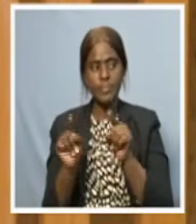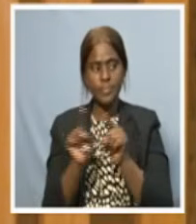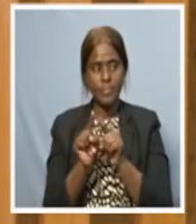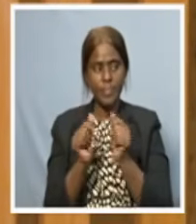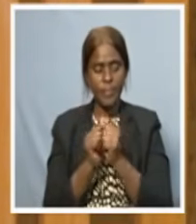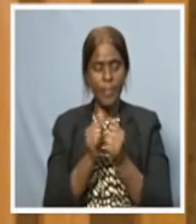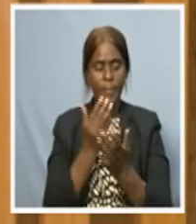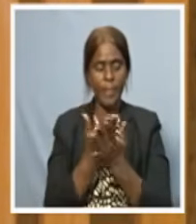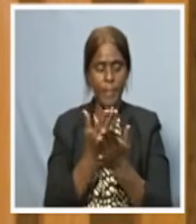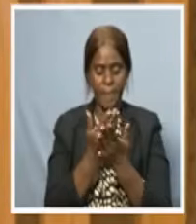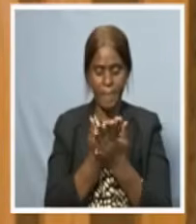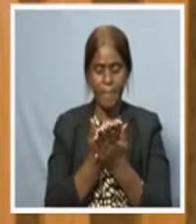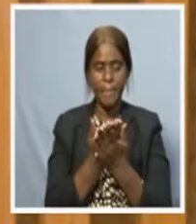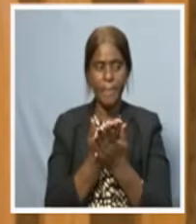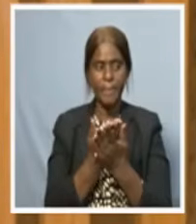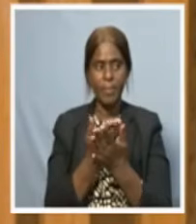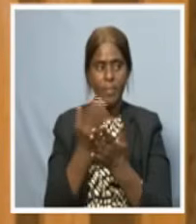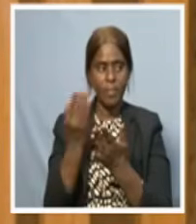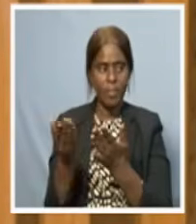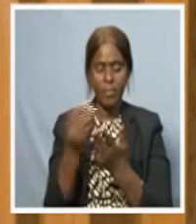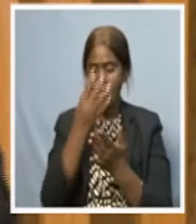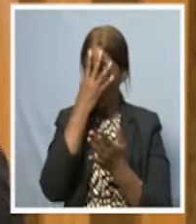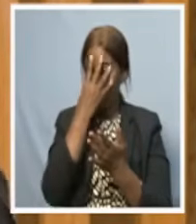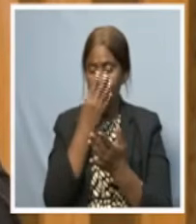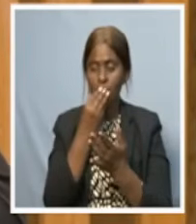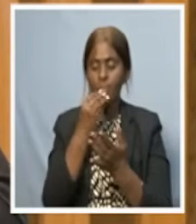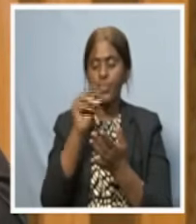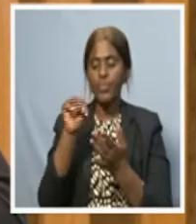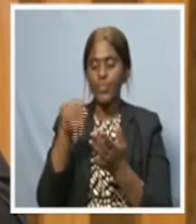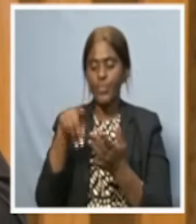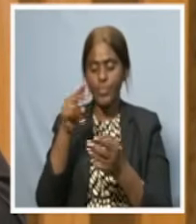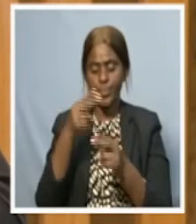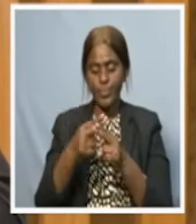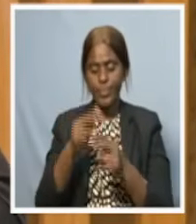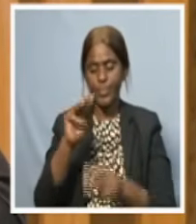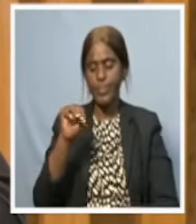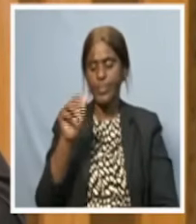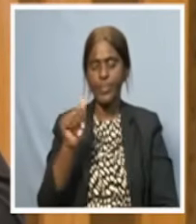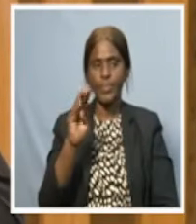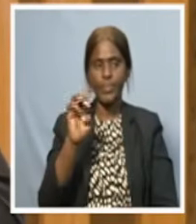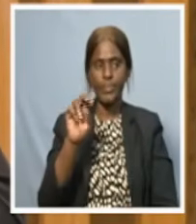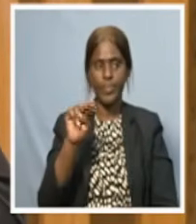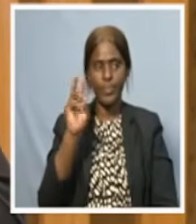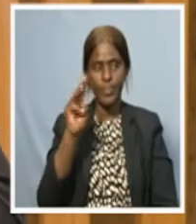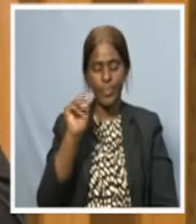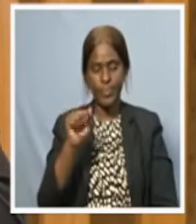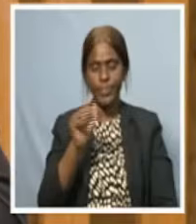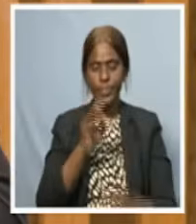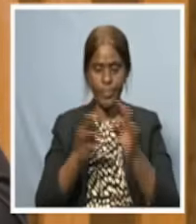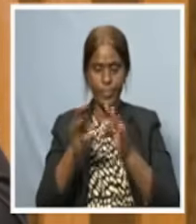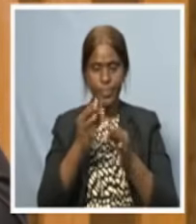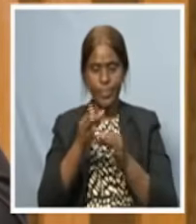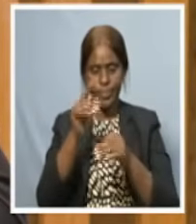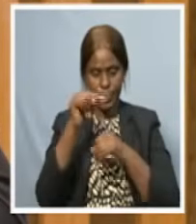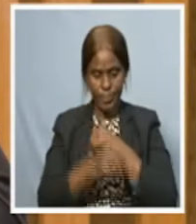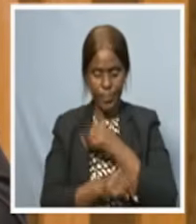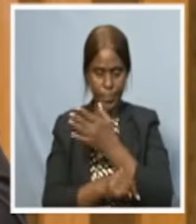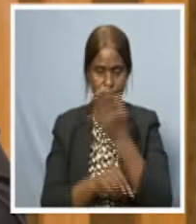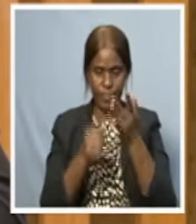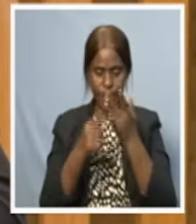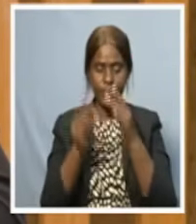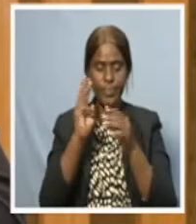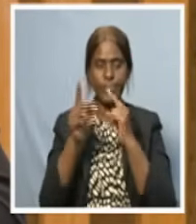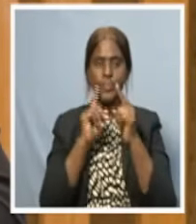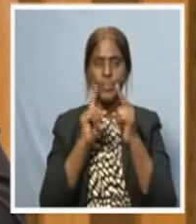and a motion that was moved by Mulovezi Member of Parliament, Mr. Raphael Mavenga. And so we'll be able to share with you the details of what will